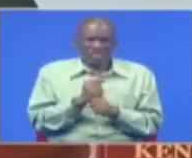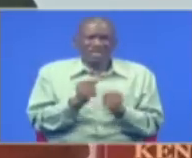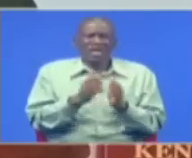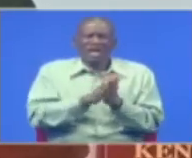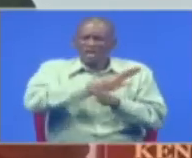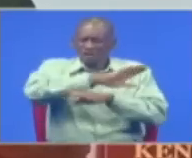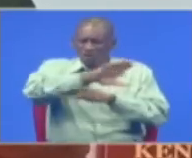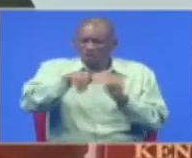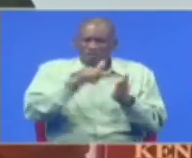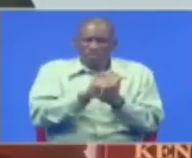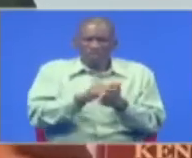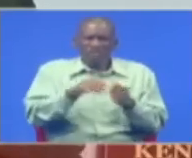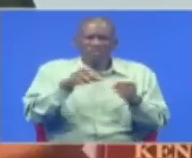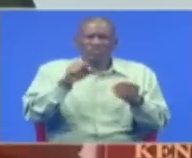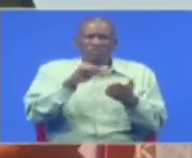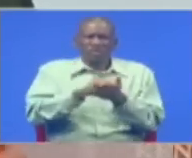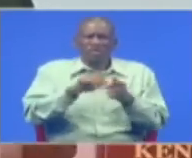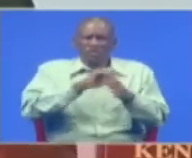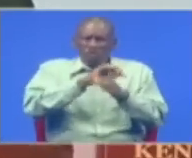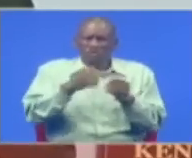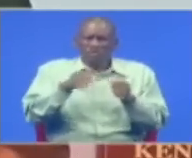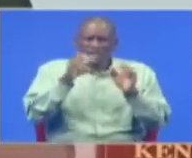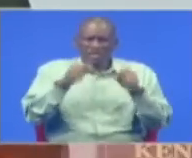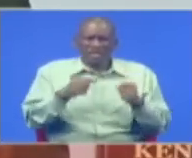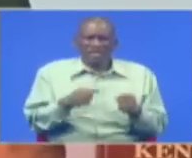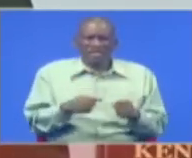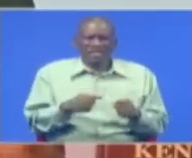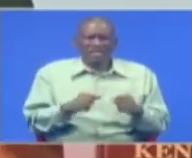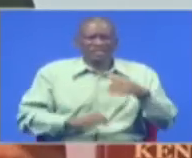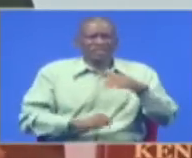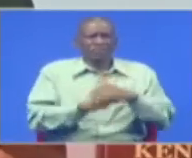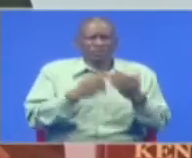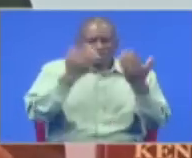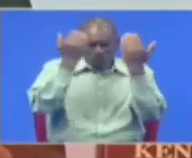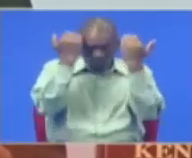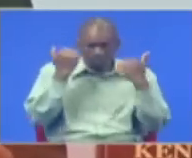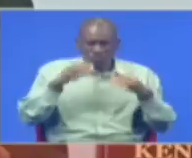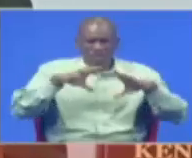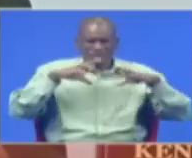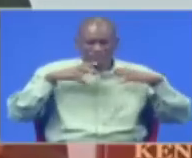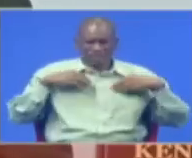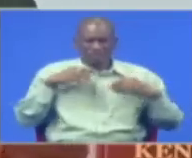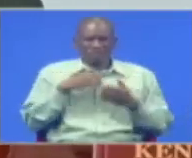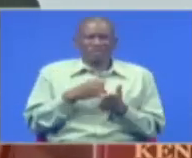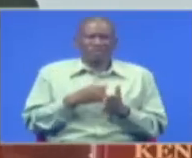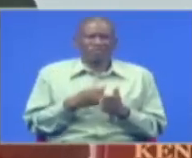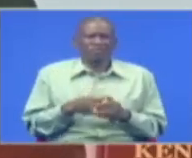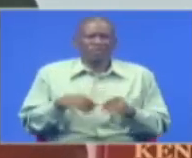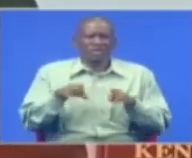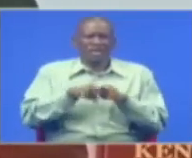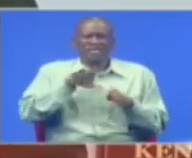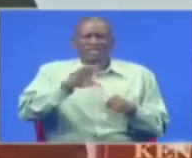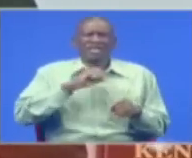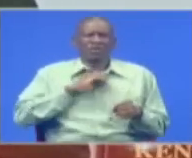so that they also can, you know, buy into the judiciary, accept it as their own.